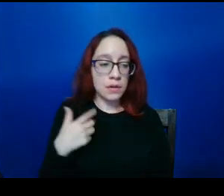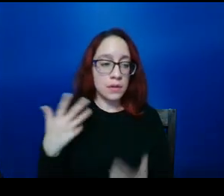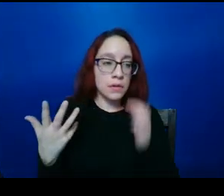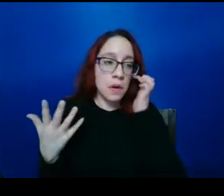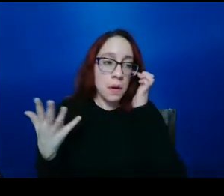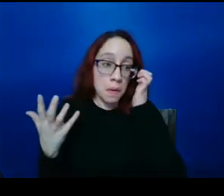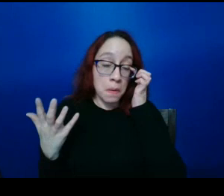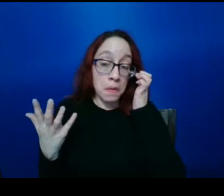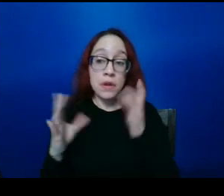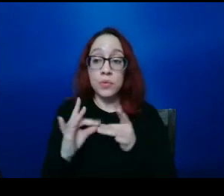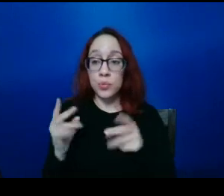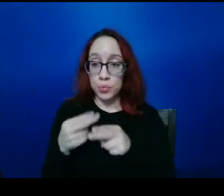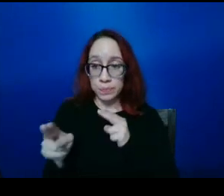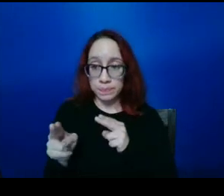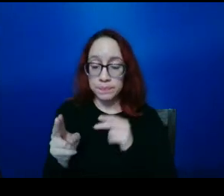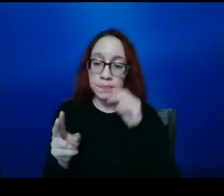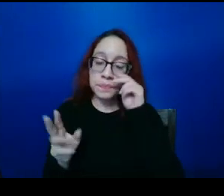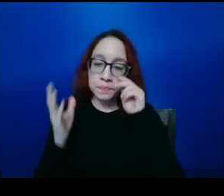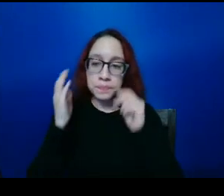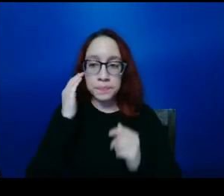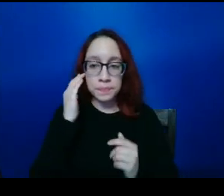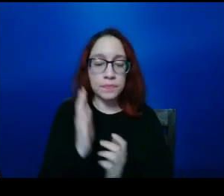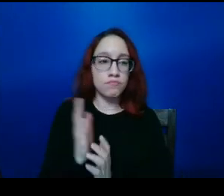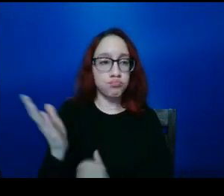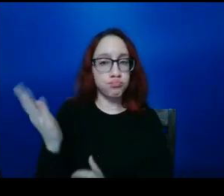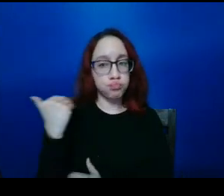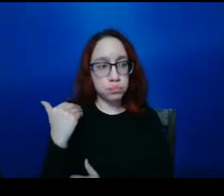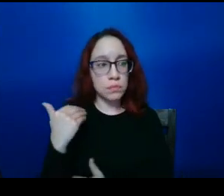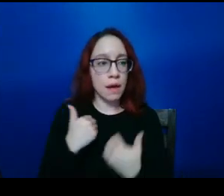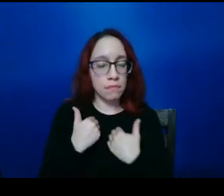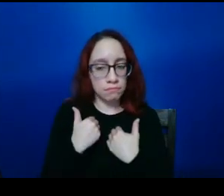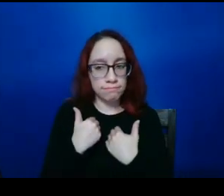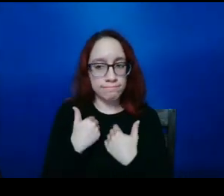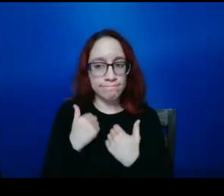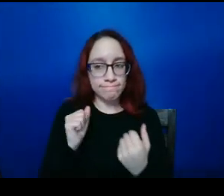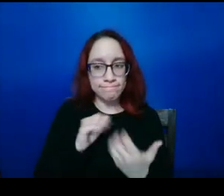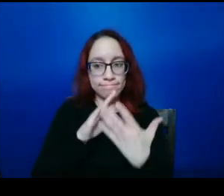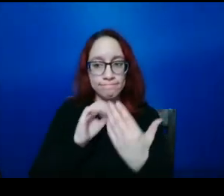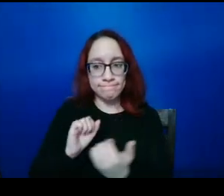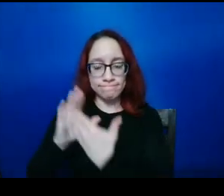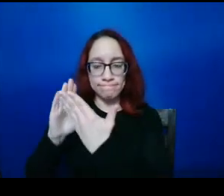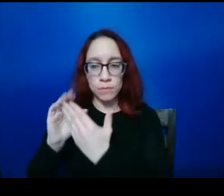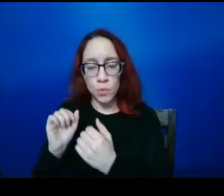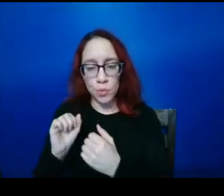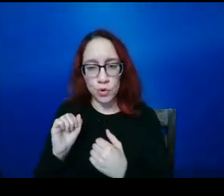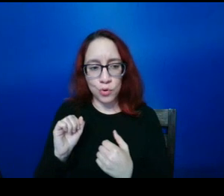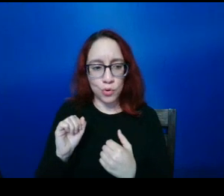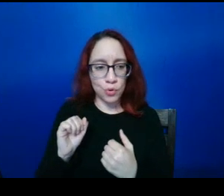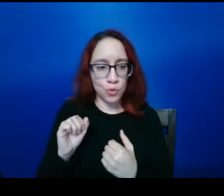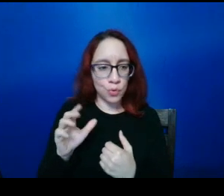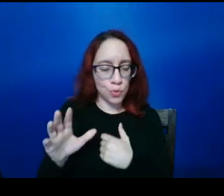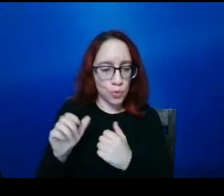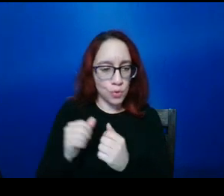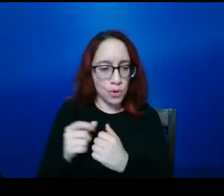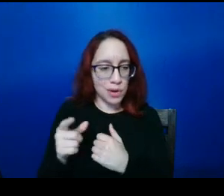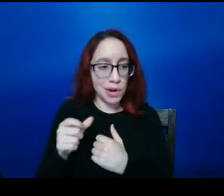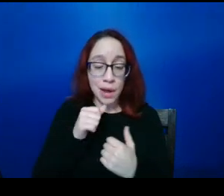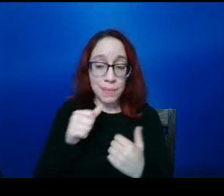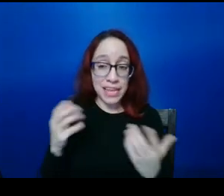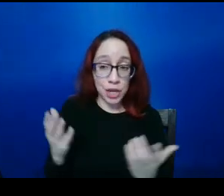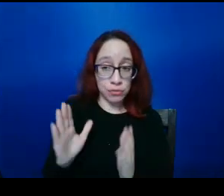speak briefly, and I know in the past, you know, we've had run-ins with this diocese, but I'm not here